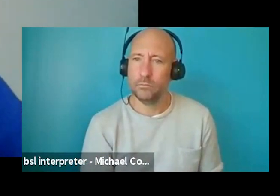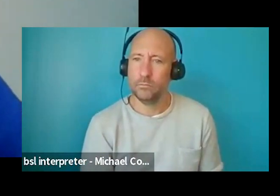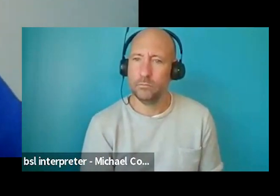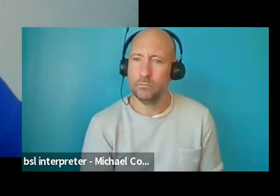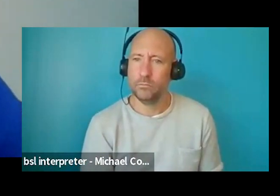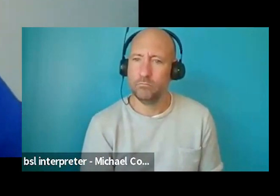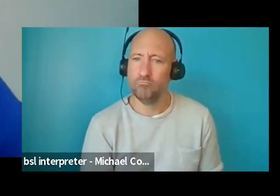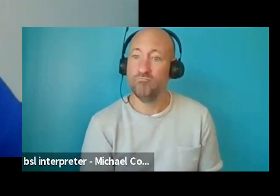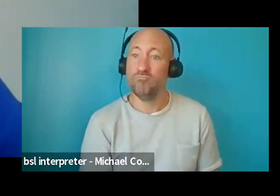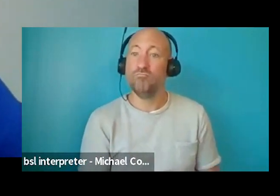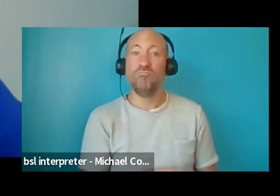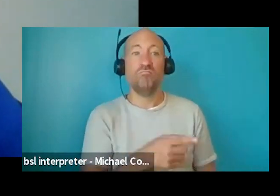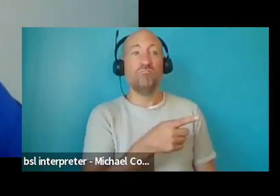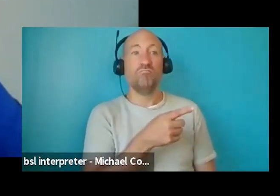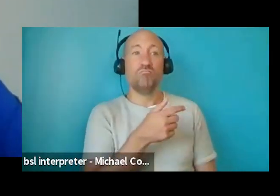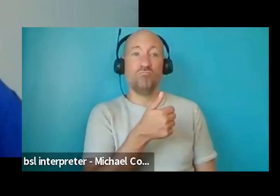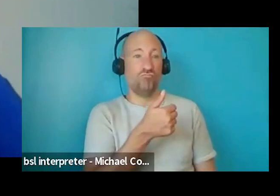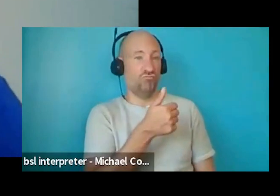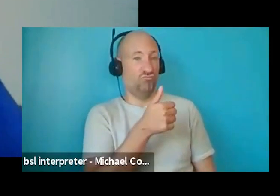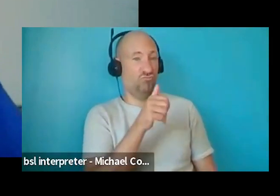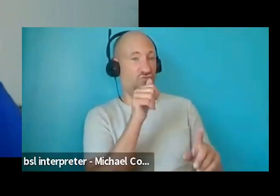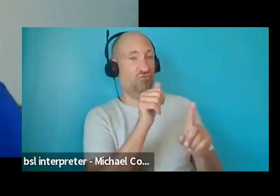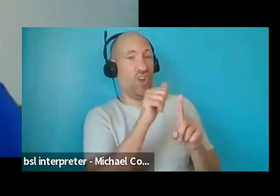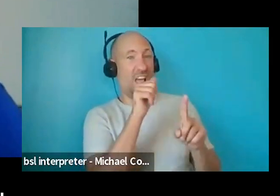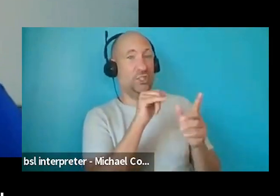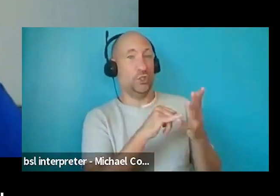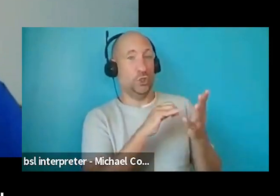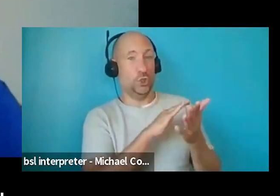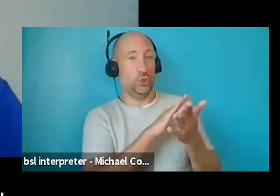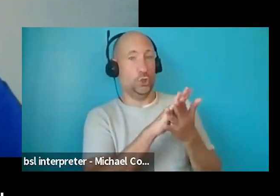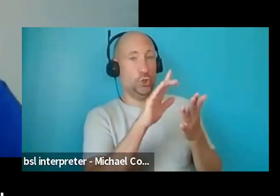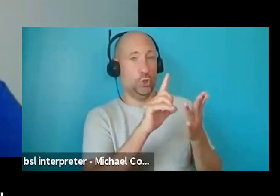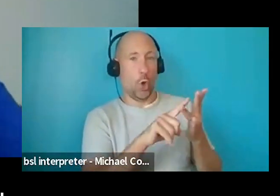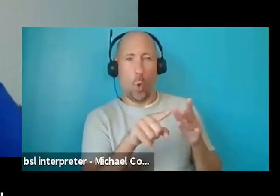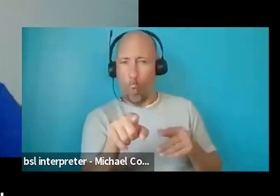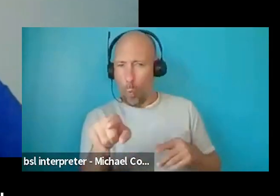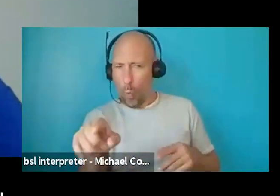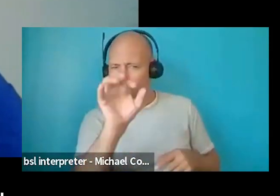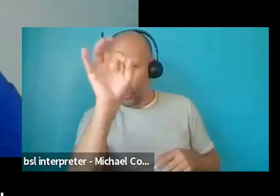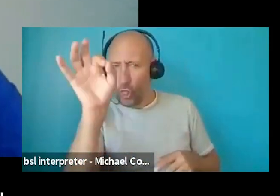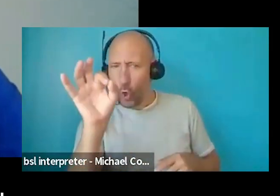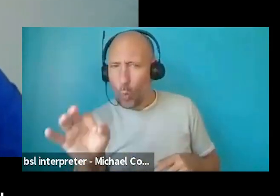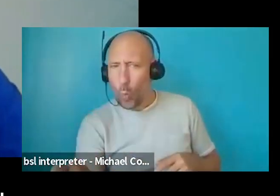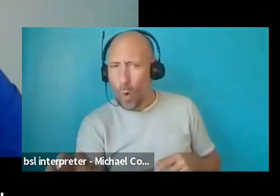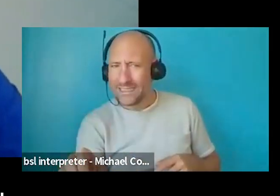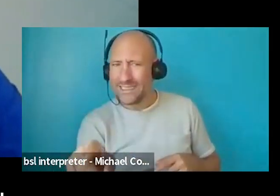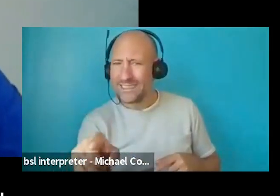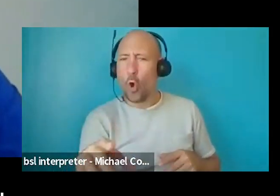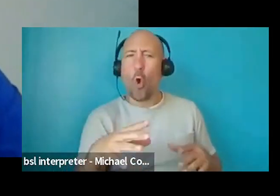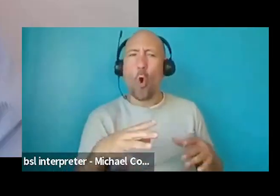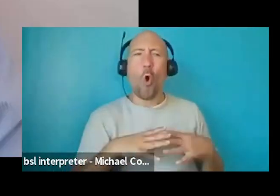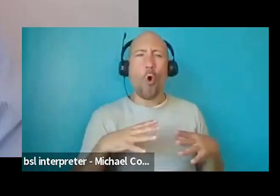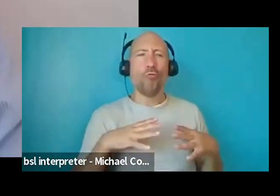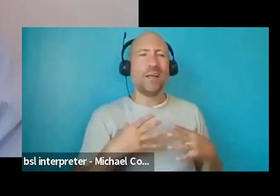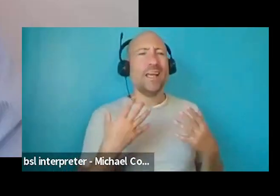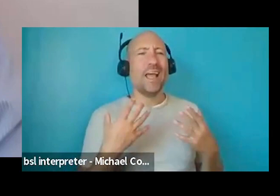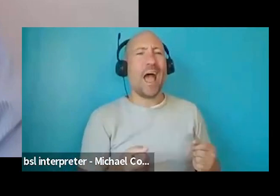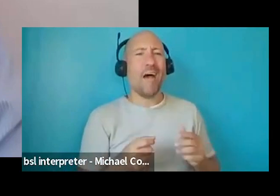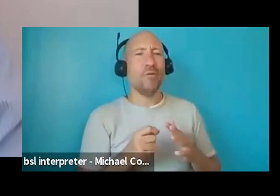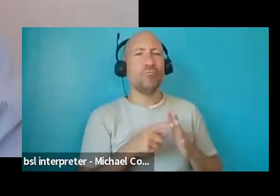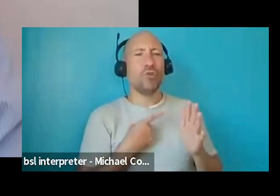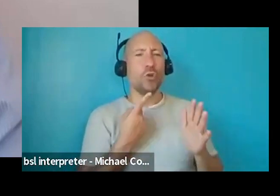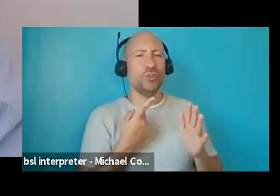Yes, I think so. This so they would have is the question that they would already have a project?